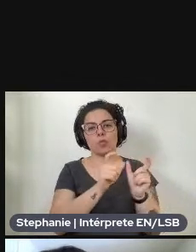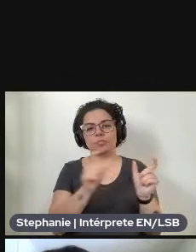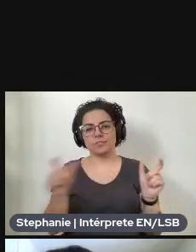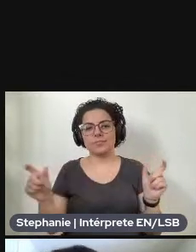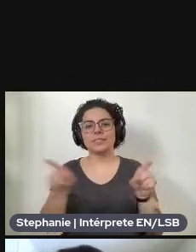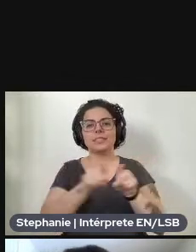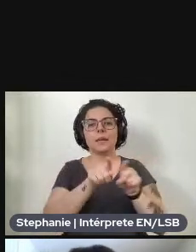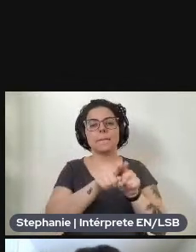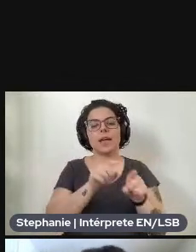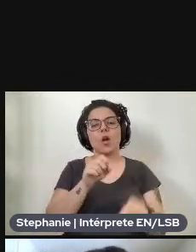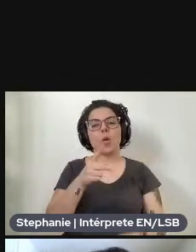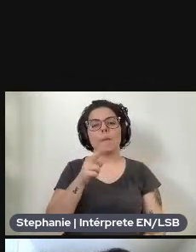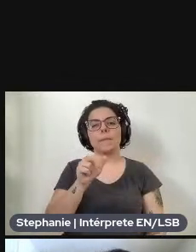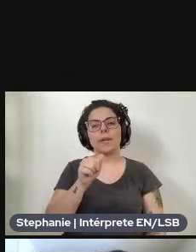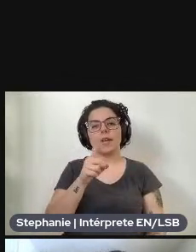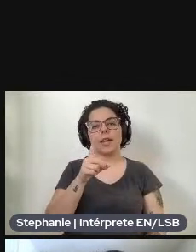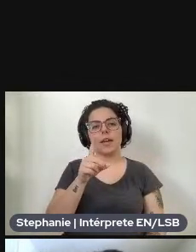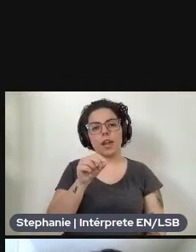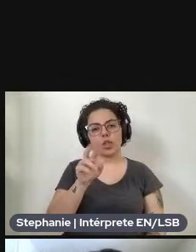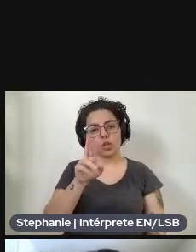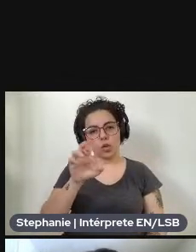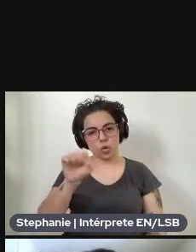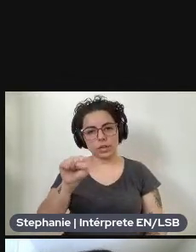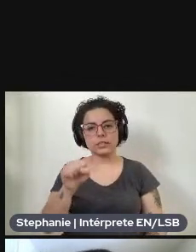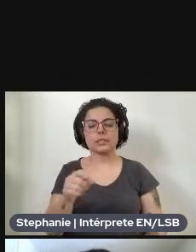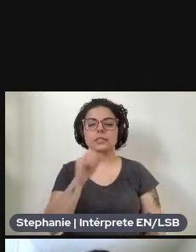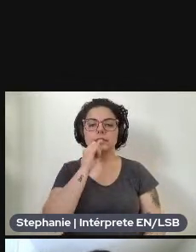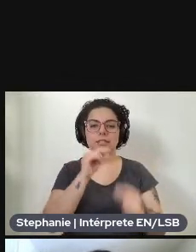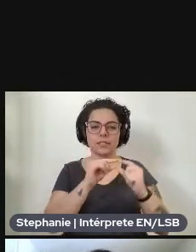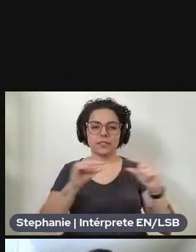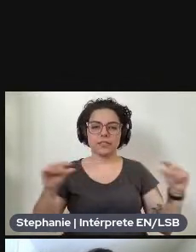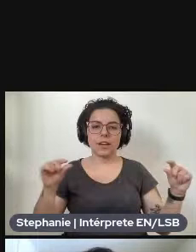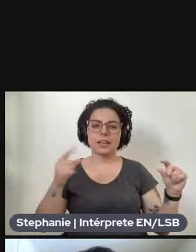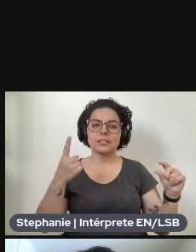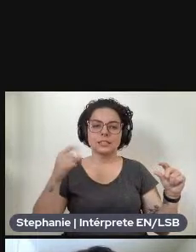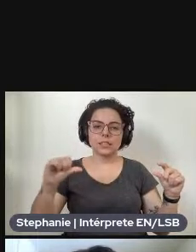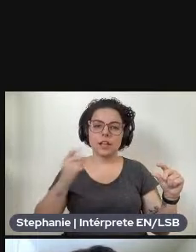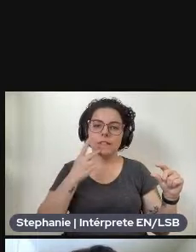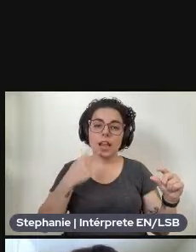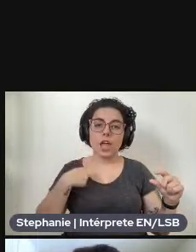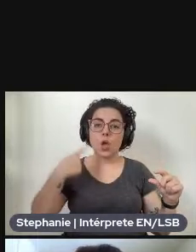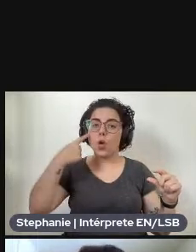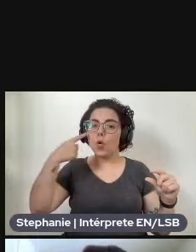I saw the swans. Past here.